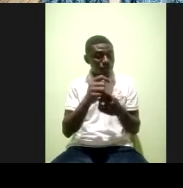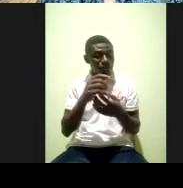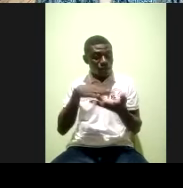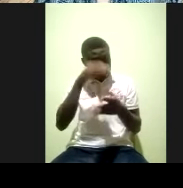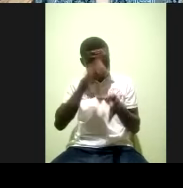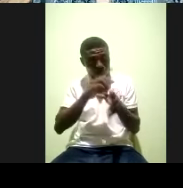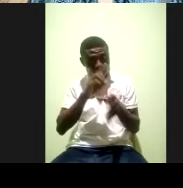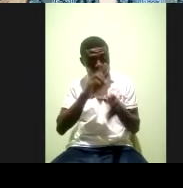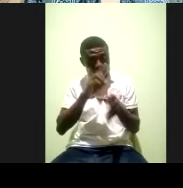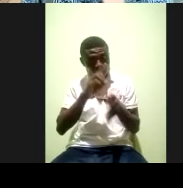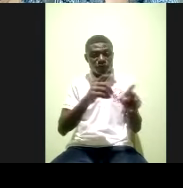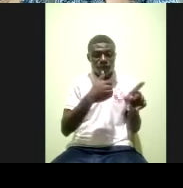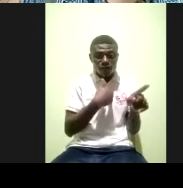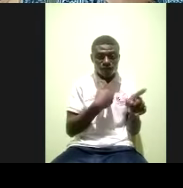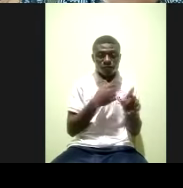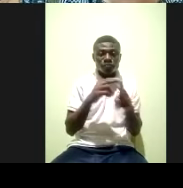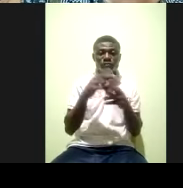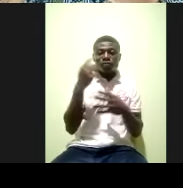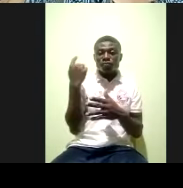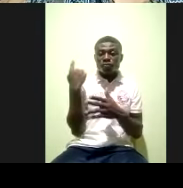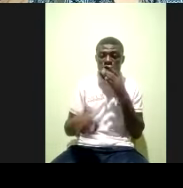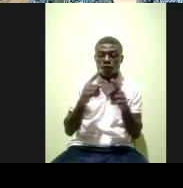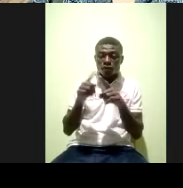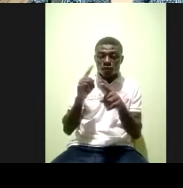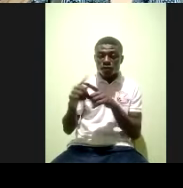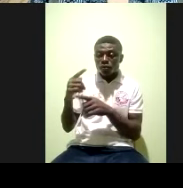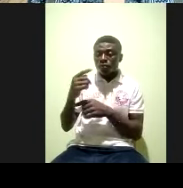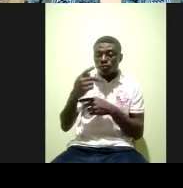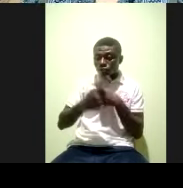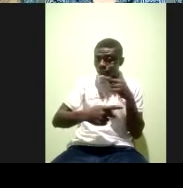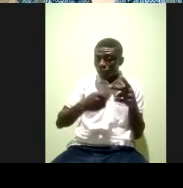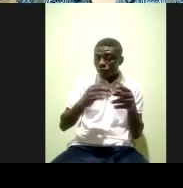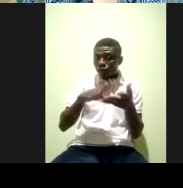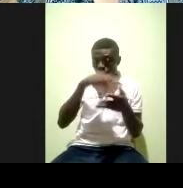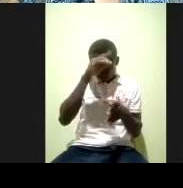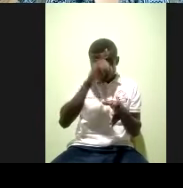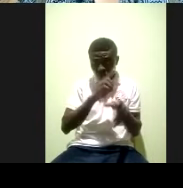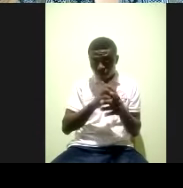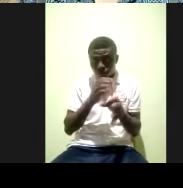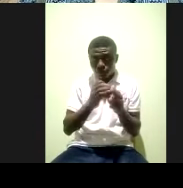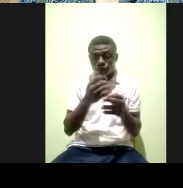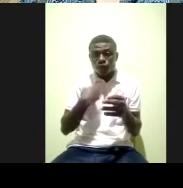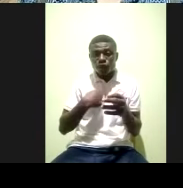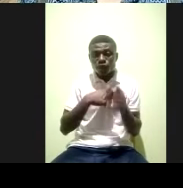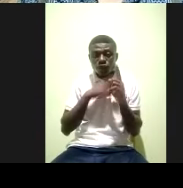learning differences. So what are the different kinds of learning disabilities if we are talking about